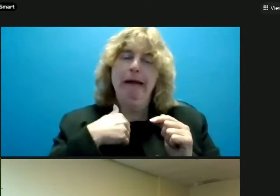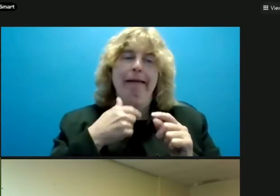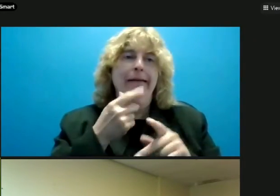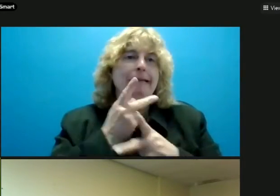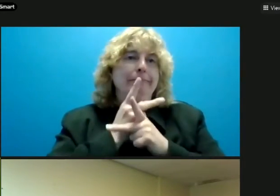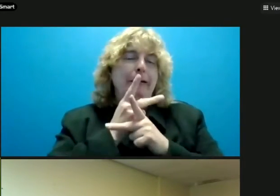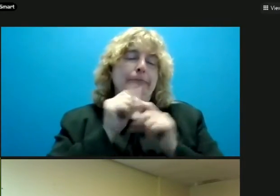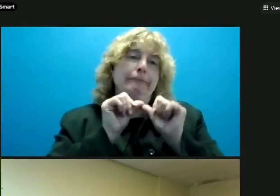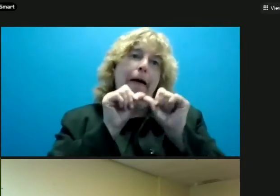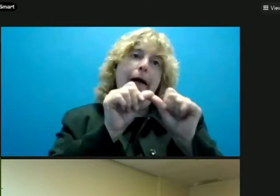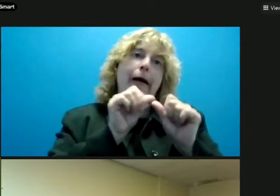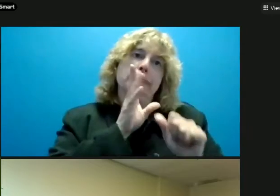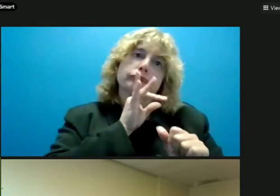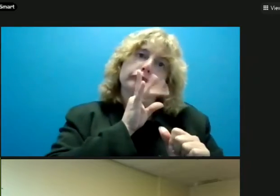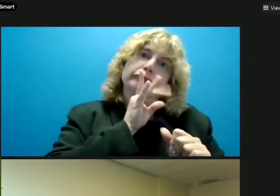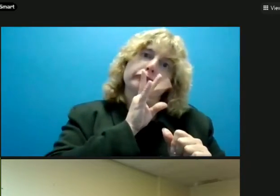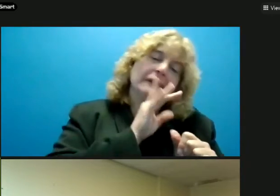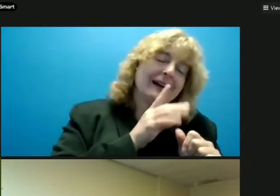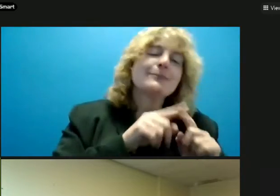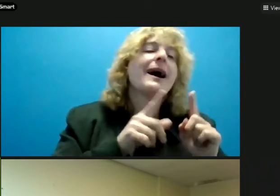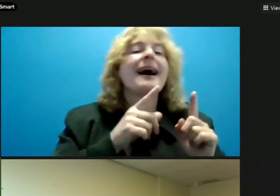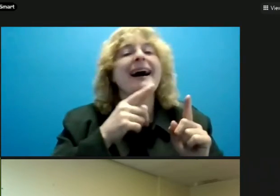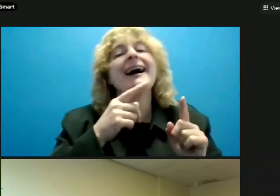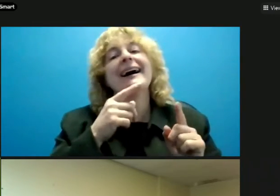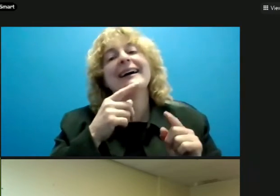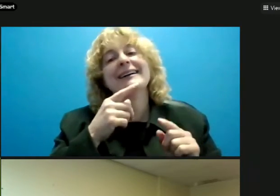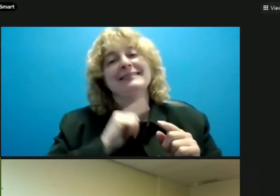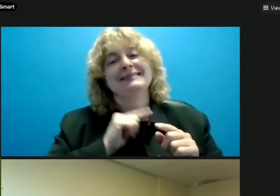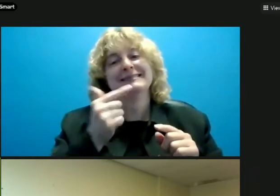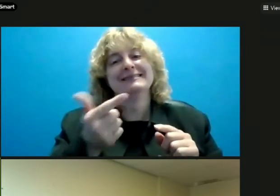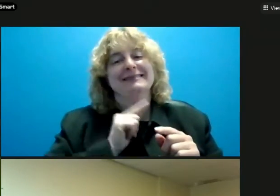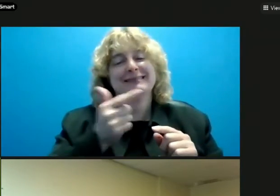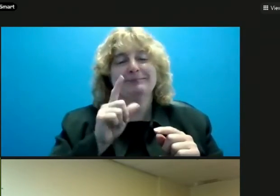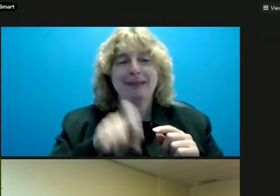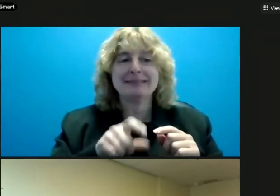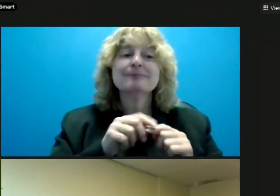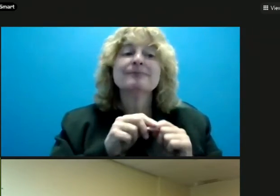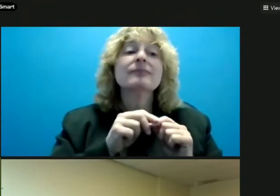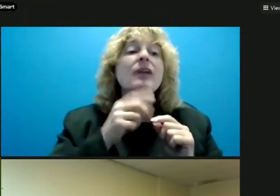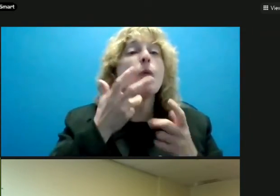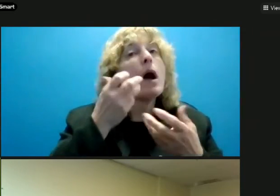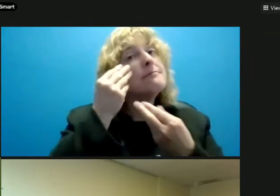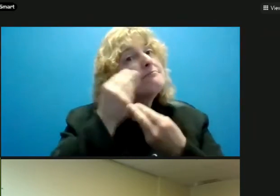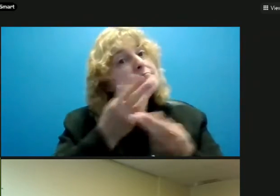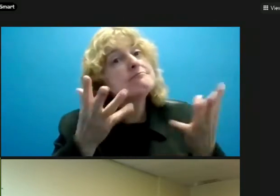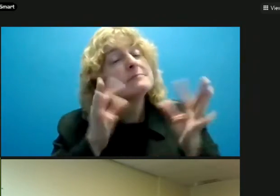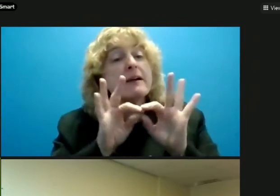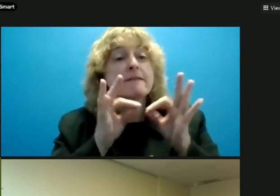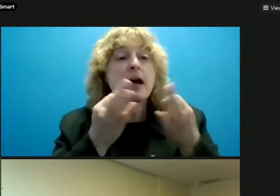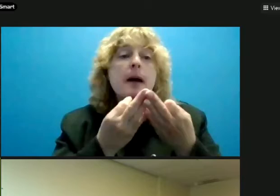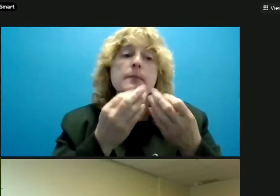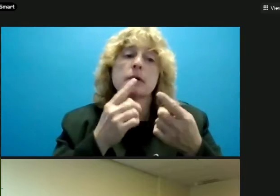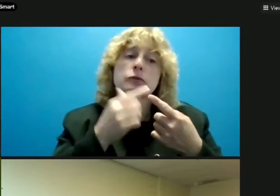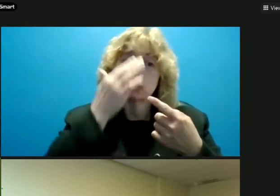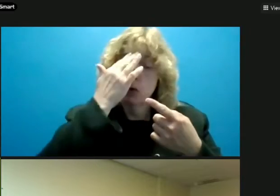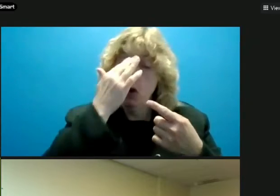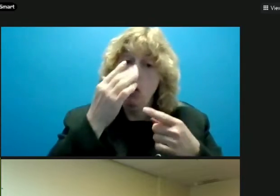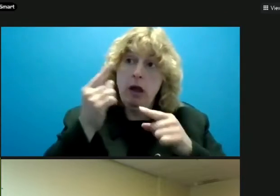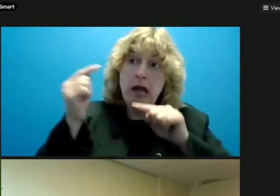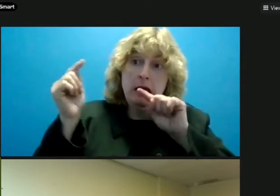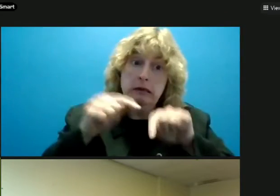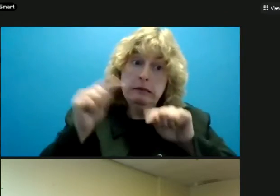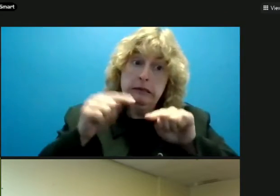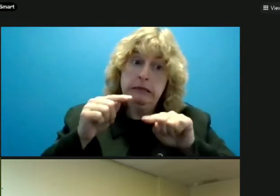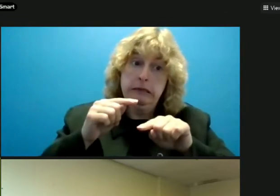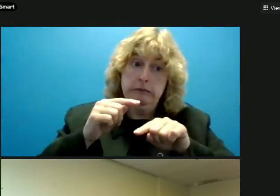want families to know that the attendance of our students in the fall is really